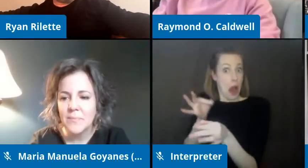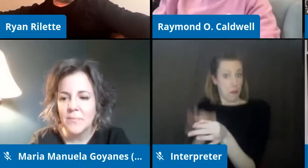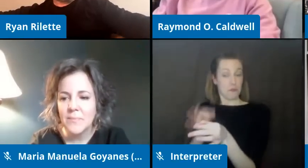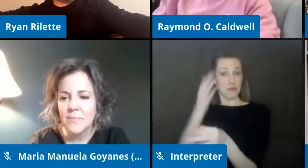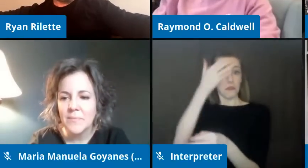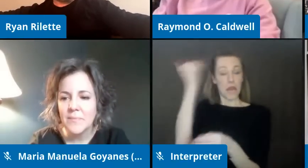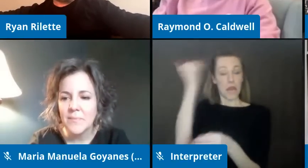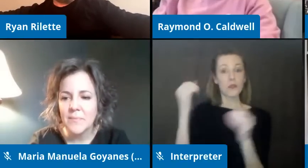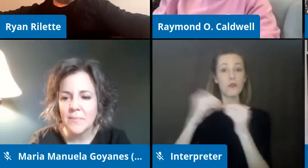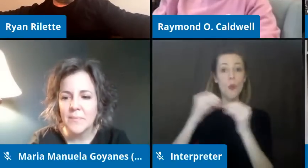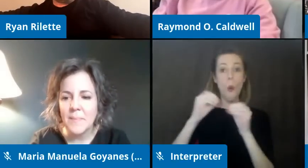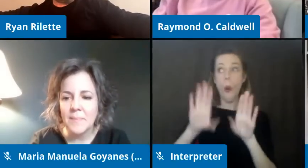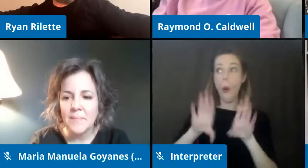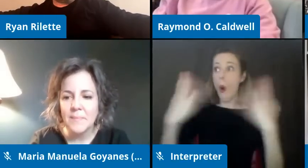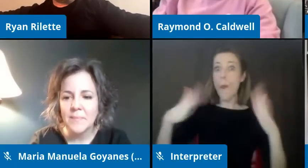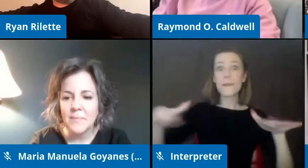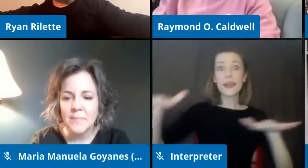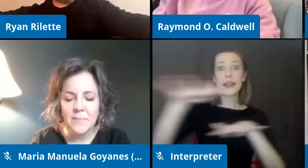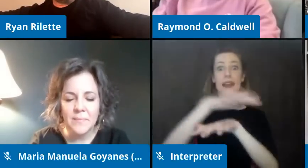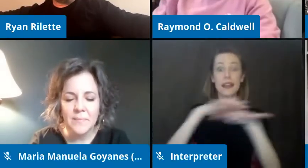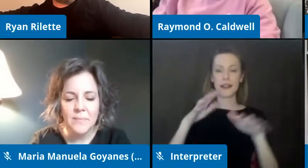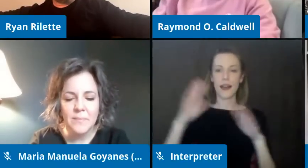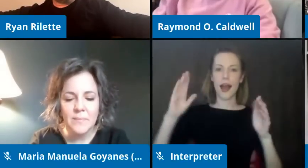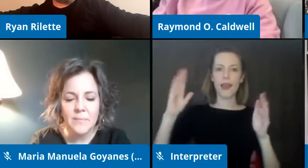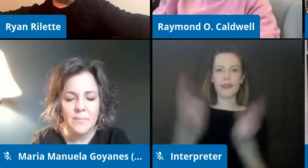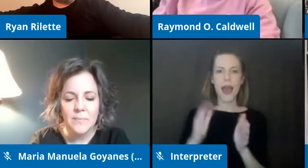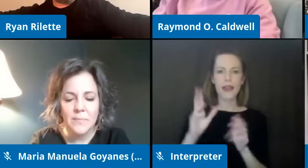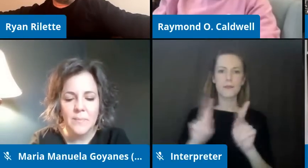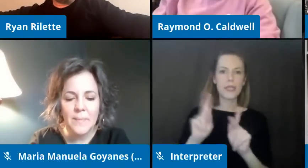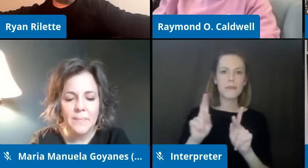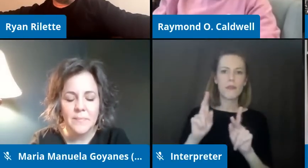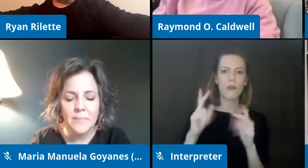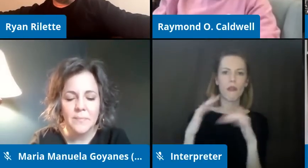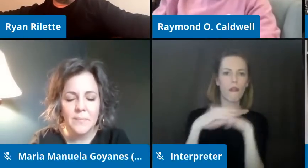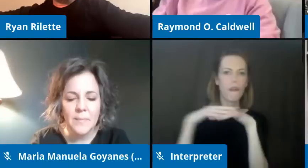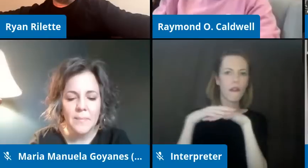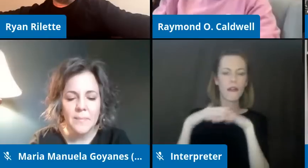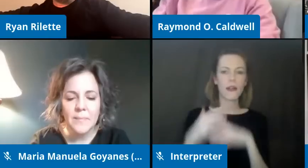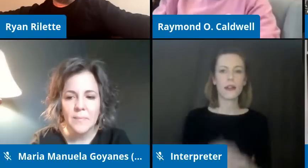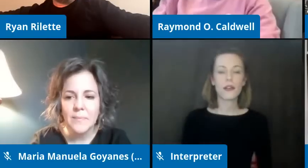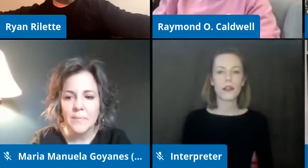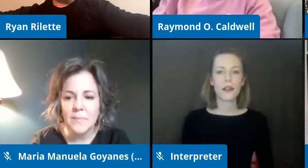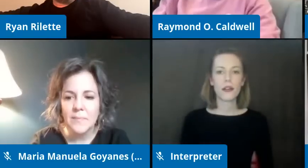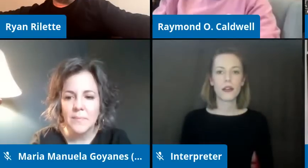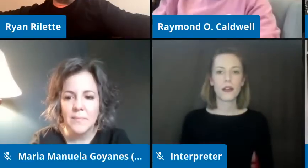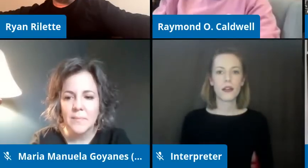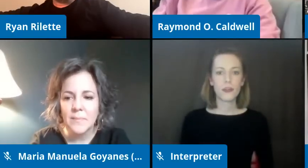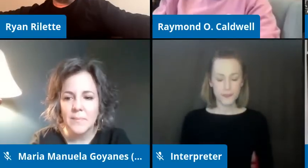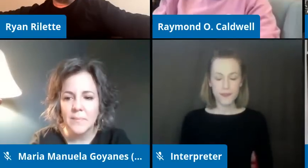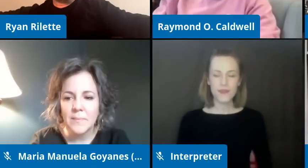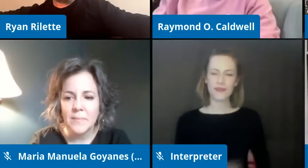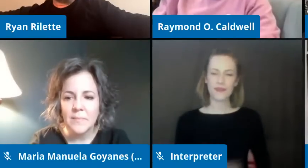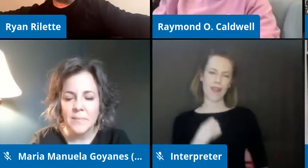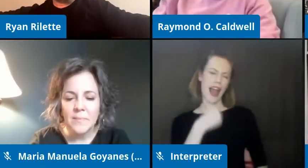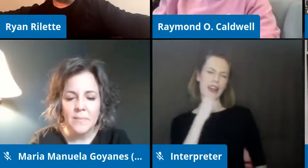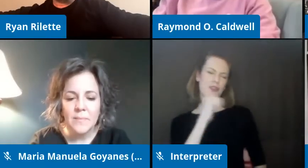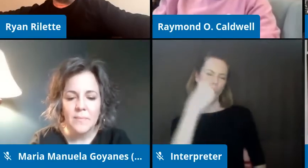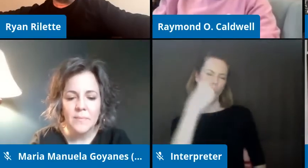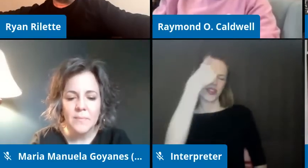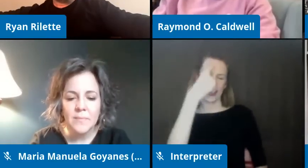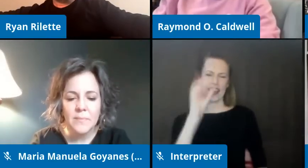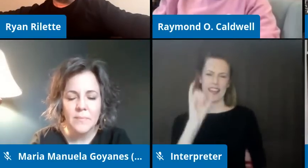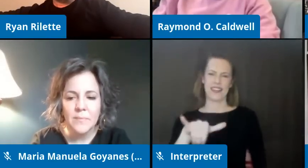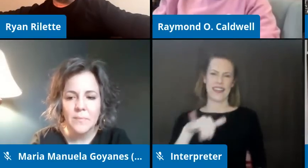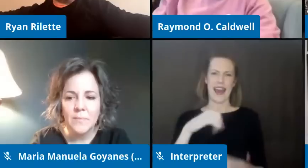Yeah, I think it's a great question. Peter, I don't think it makes us any more nimble in terms of coming